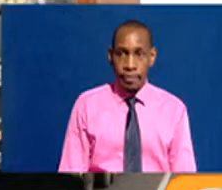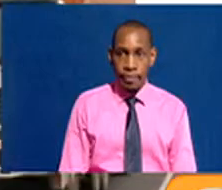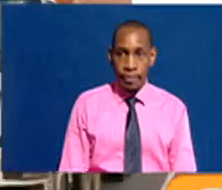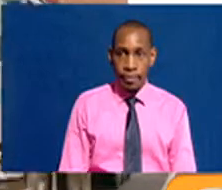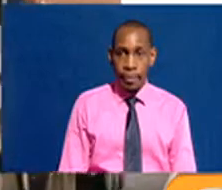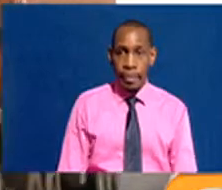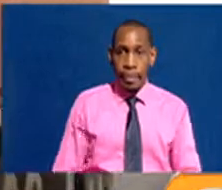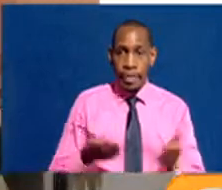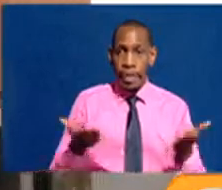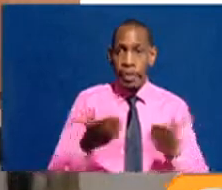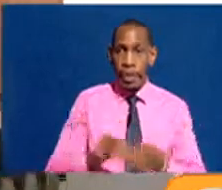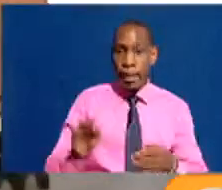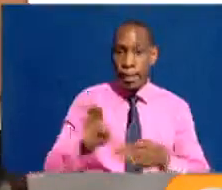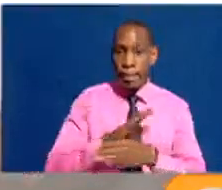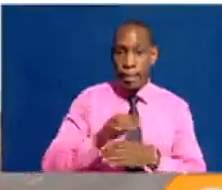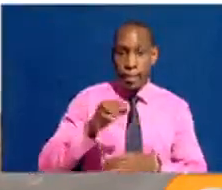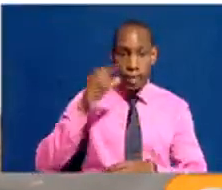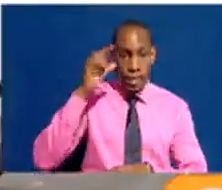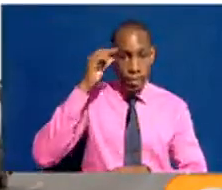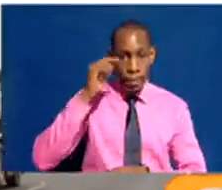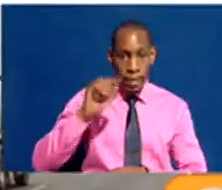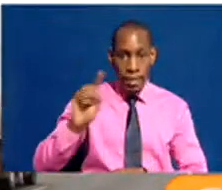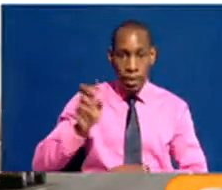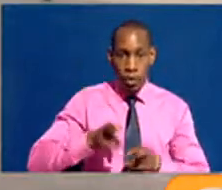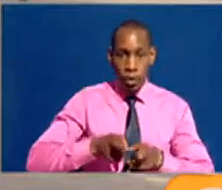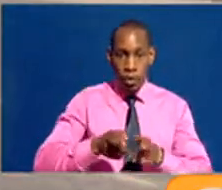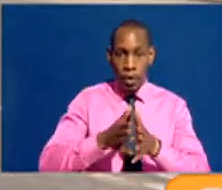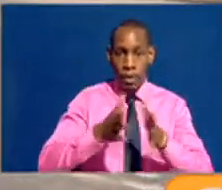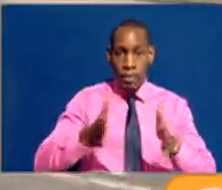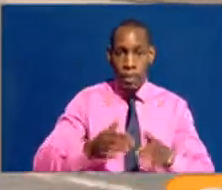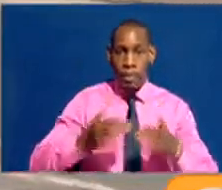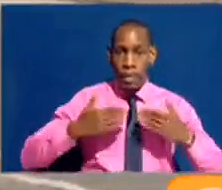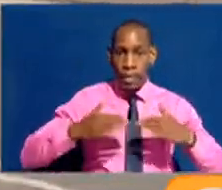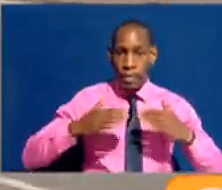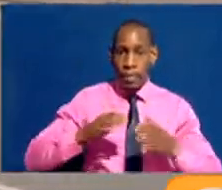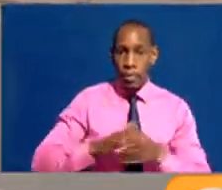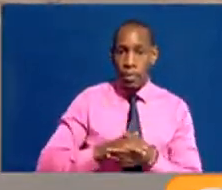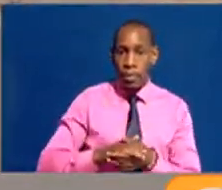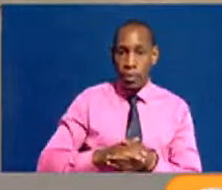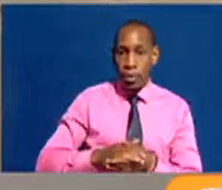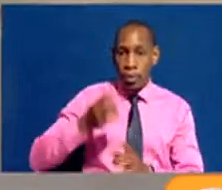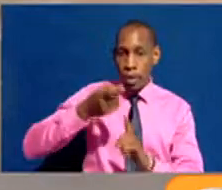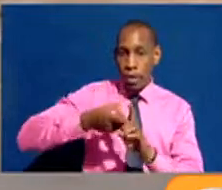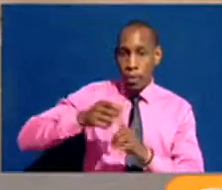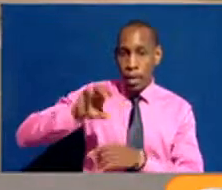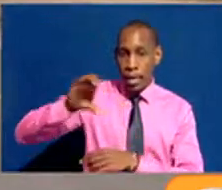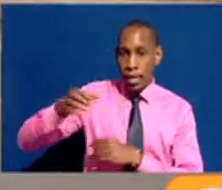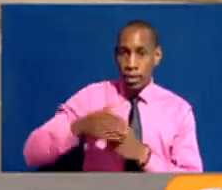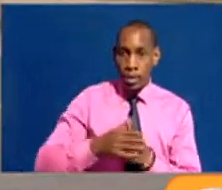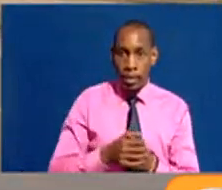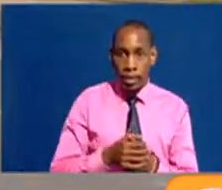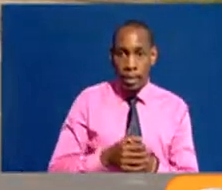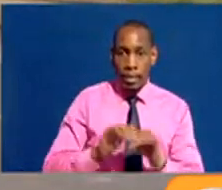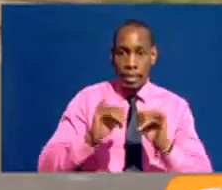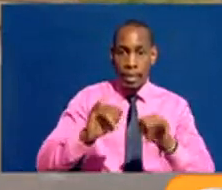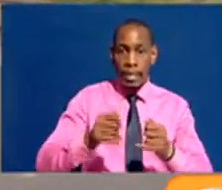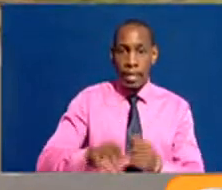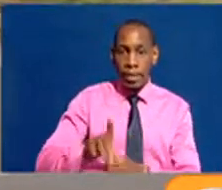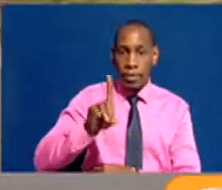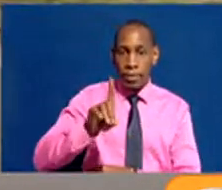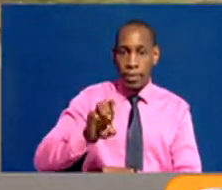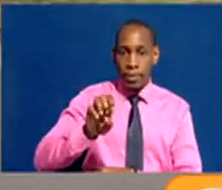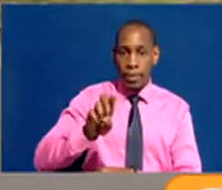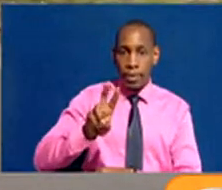Sitting along the busy Mombasa-Nairobi highway at Samburu area Kinango constituency in Kwale County is the latest Devki steel